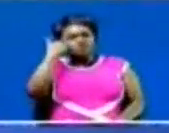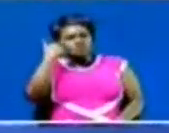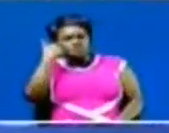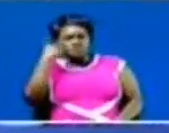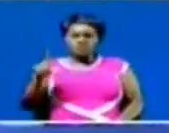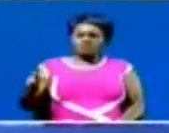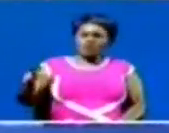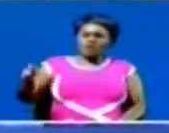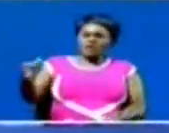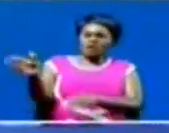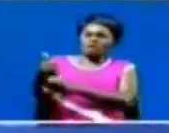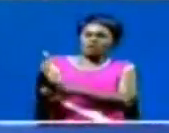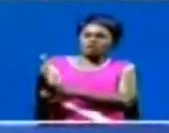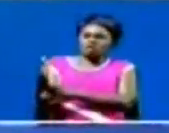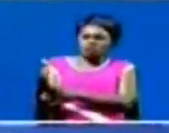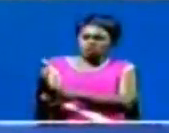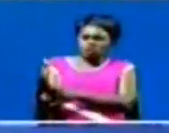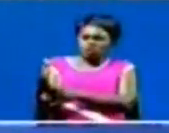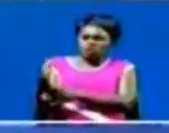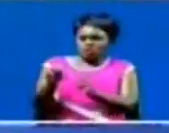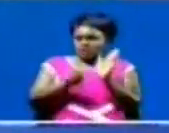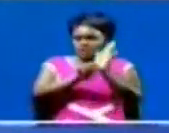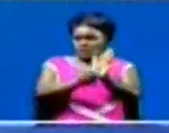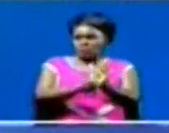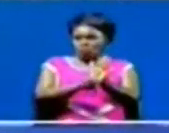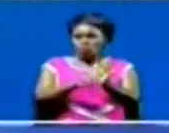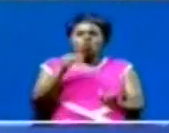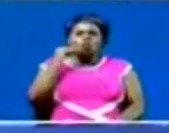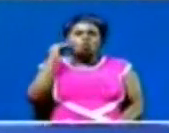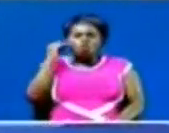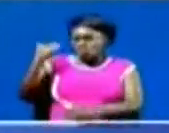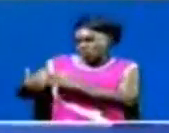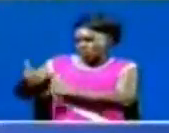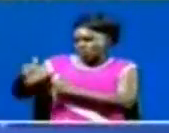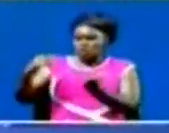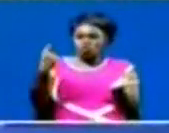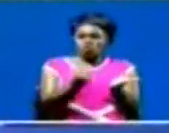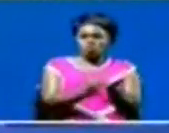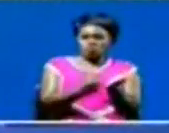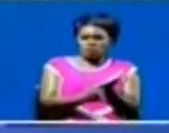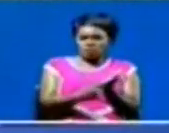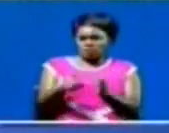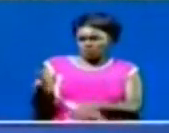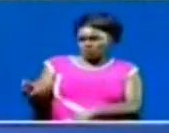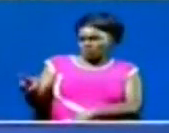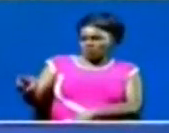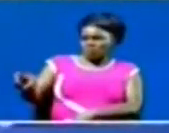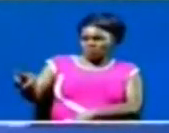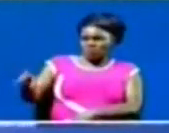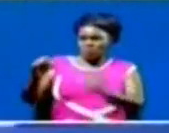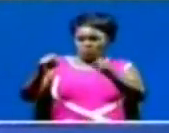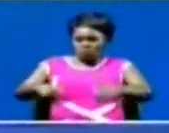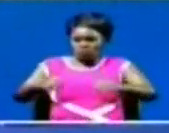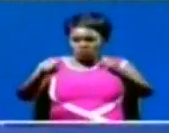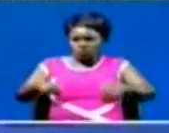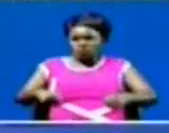virus in their tilapia populations, an example closer home being the neighboring Uganda. This particular virus has got the potential